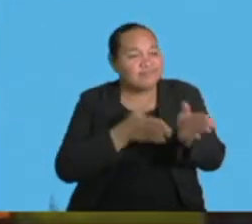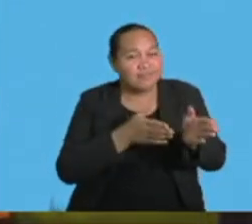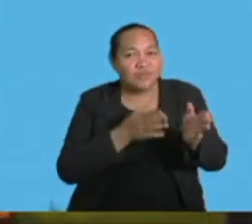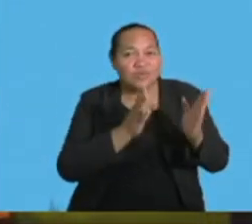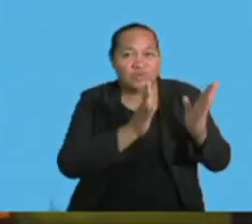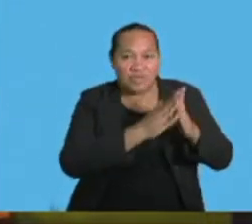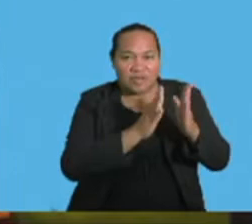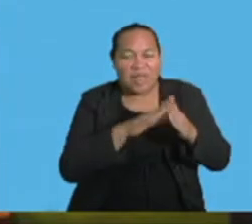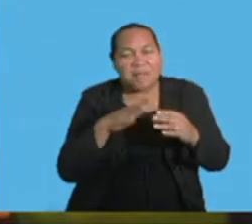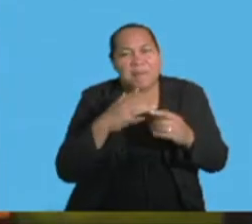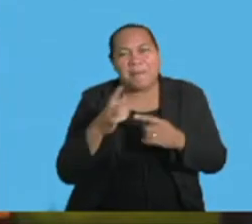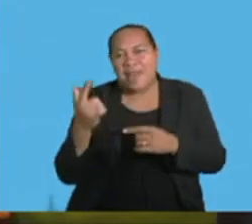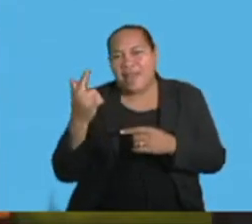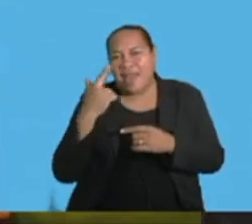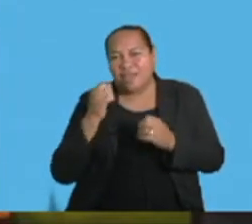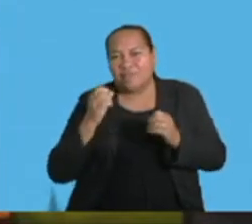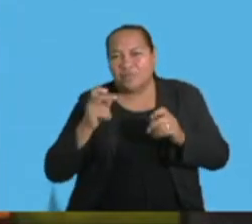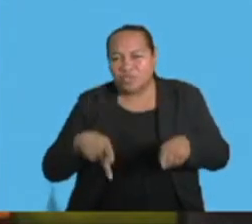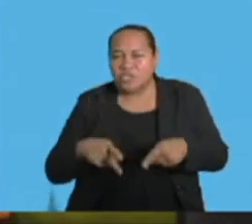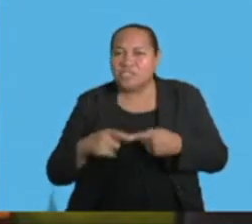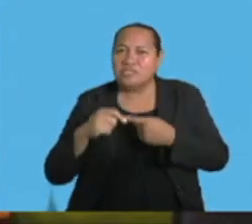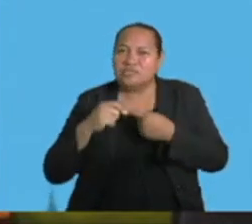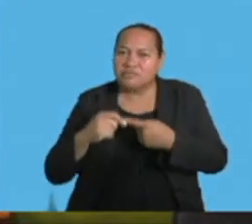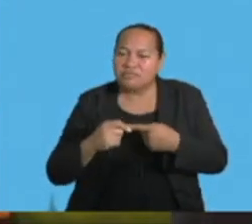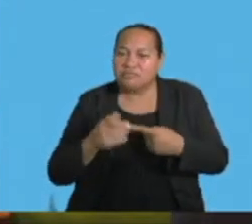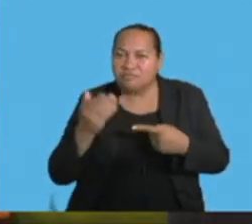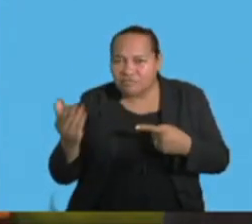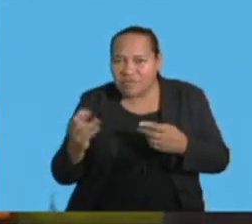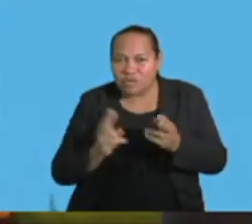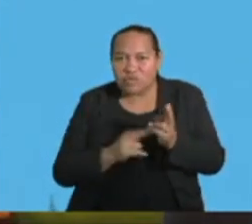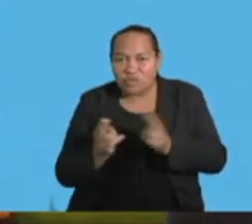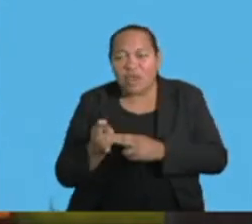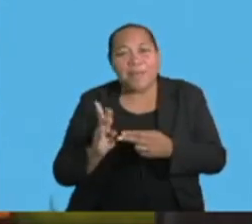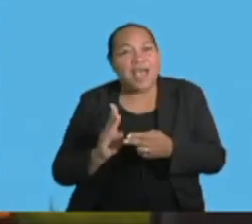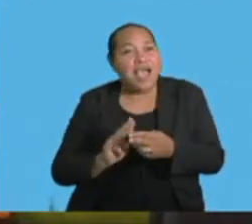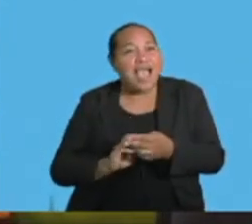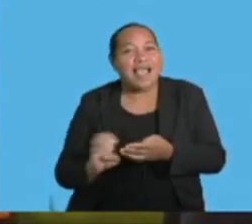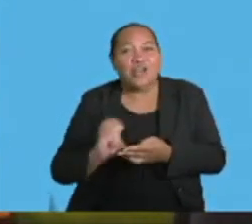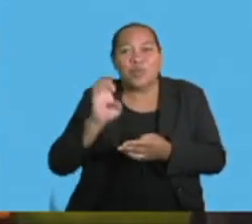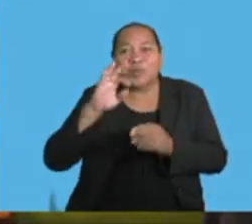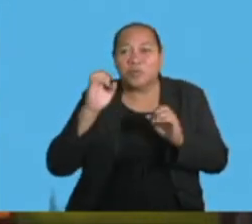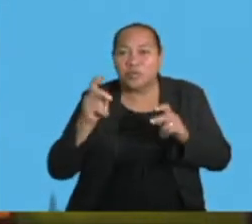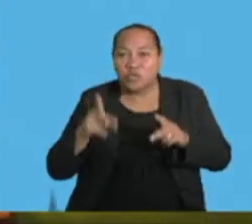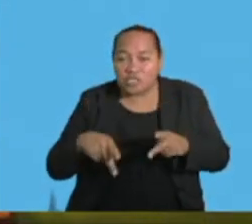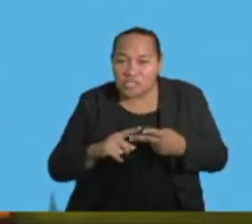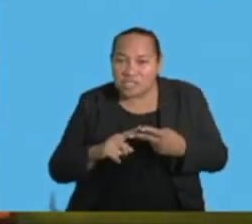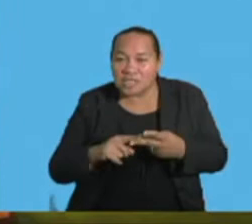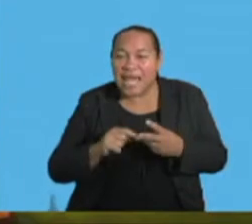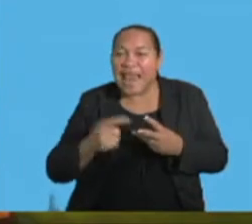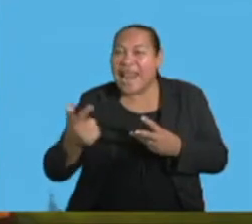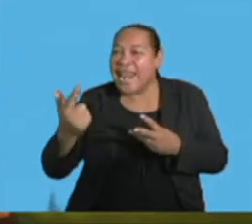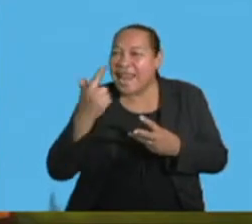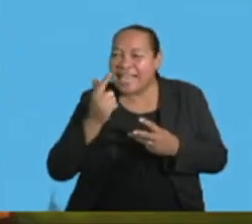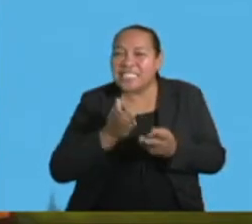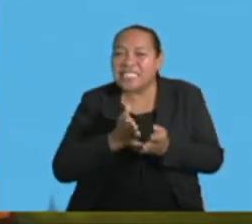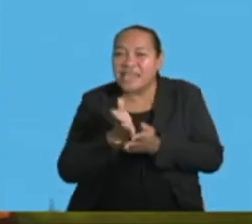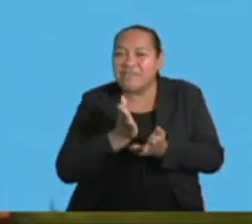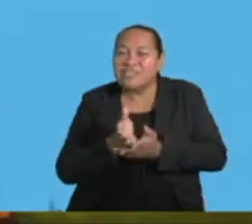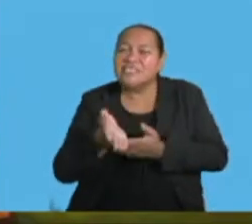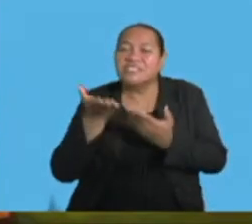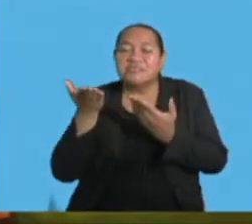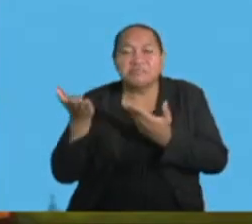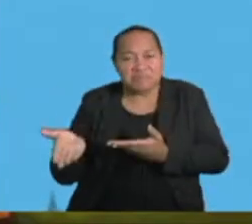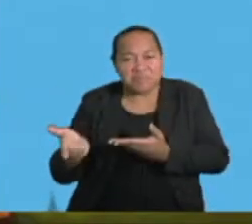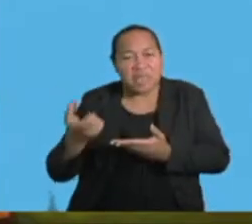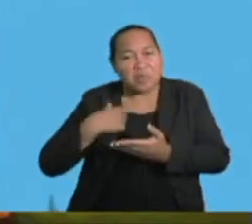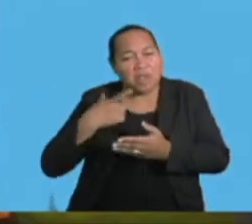perhaps do with the lack of opportunities in the rural area. This could be economic opportunities, lack of services in that particular area. People want